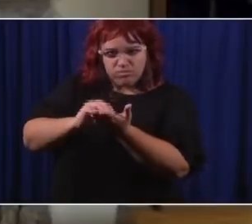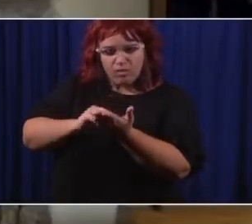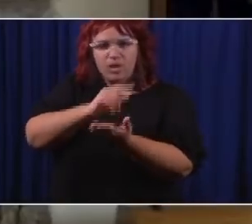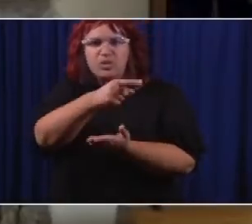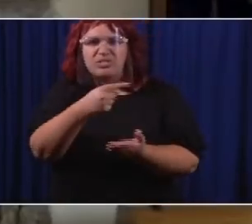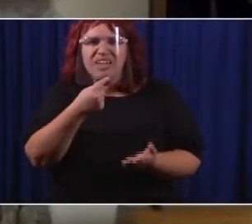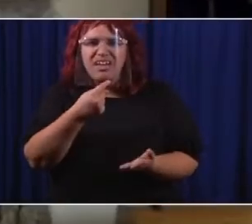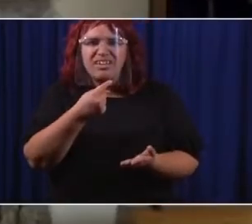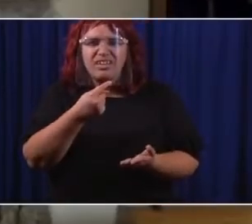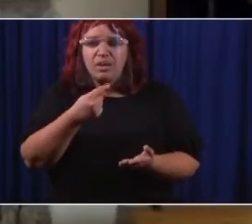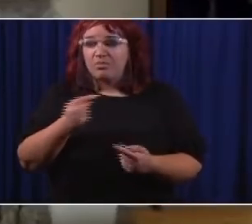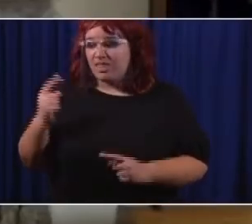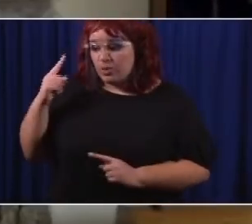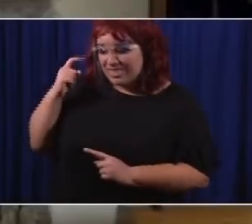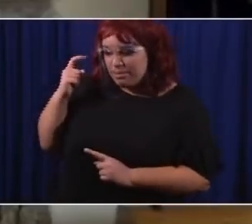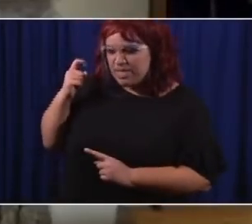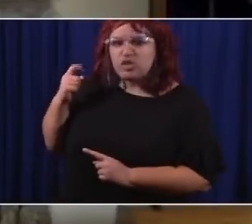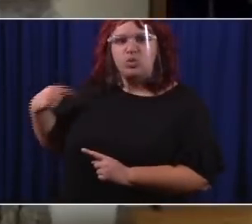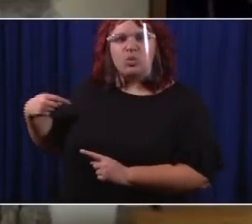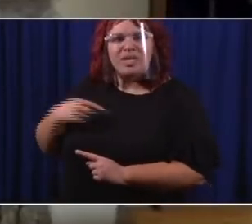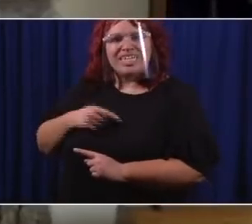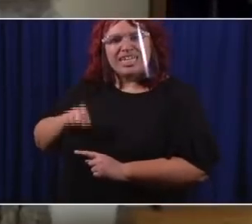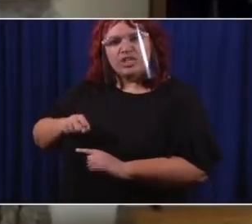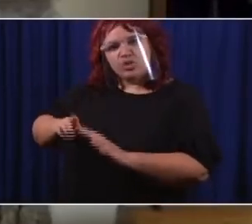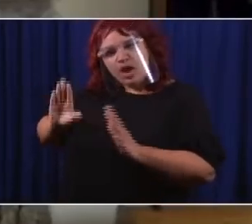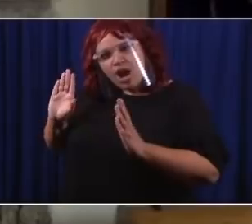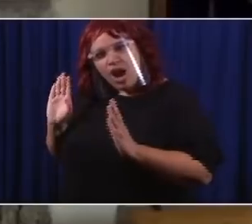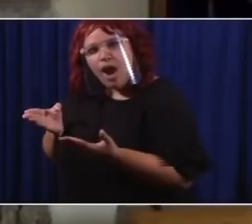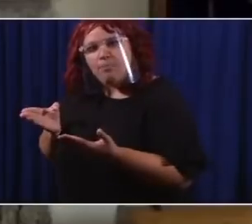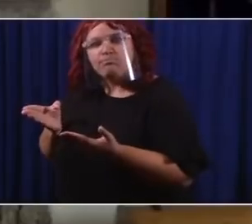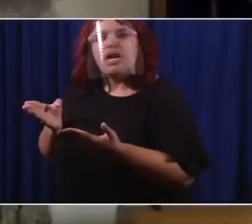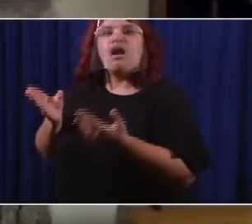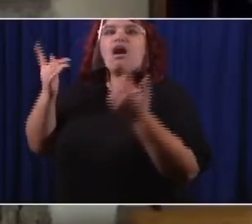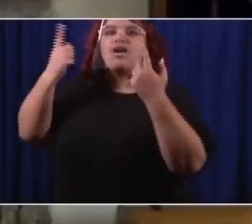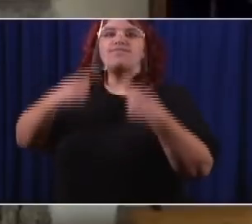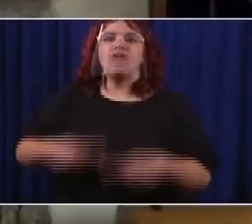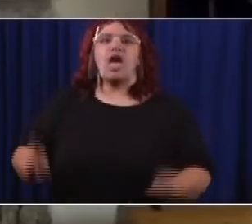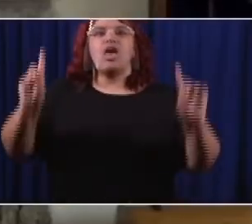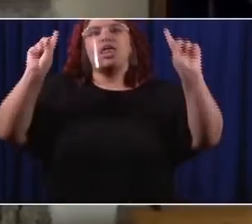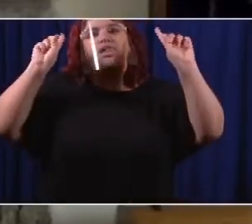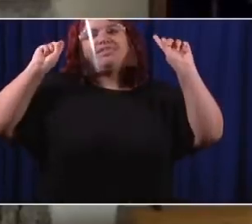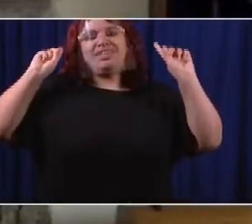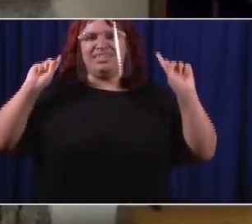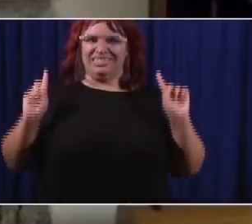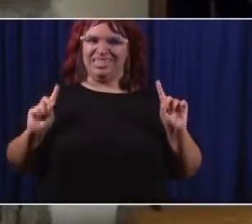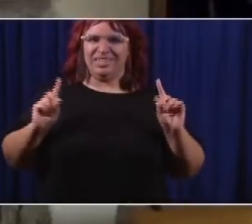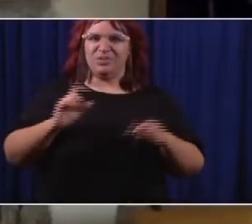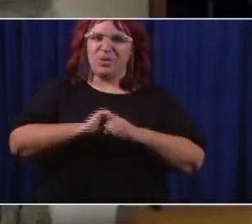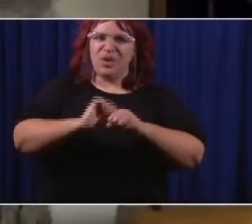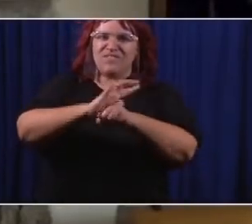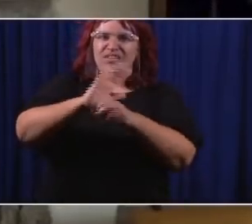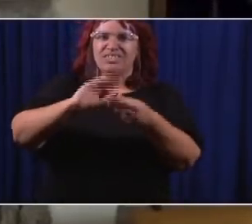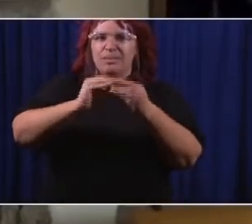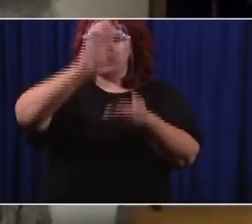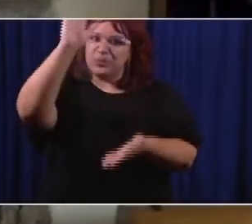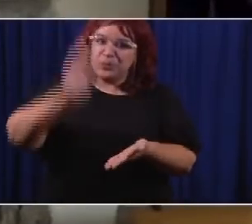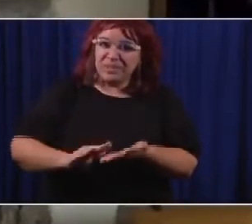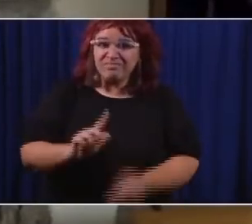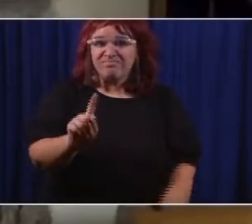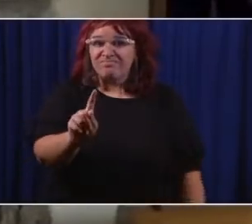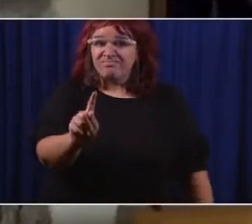to complete the circle to make sure that this is all taken care of and we can stop this spread? Well, Jim,